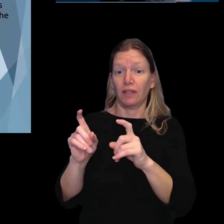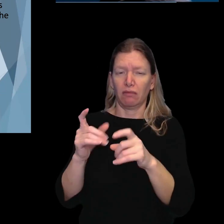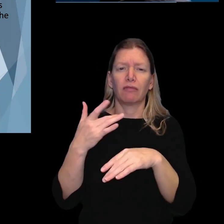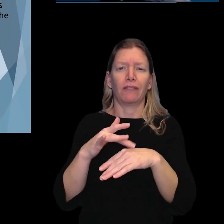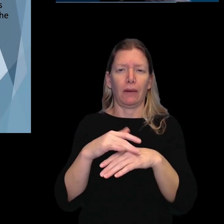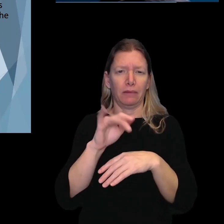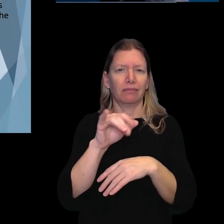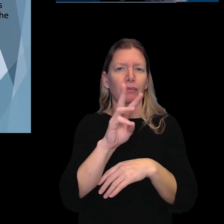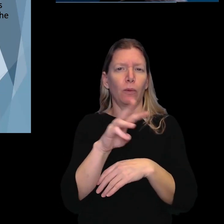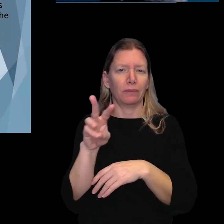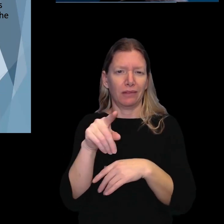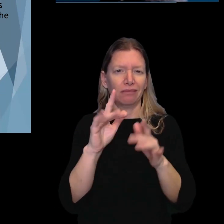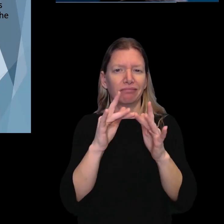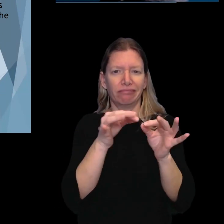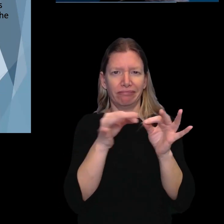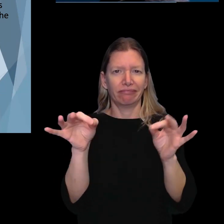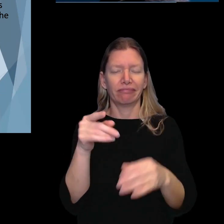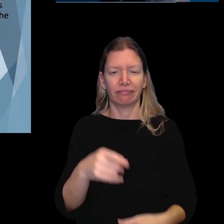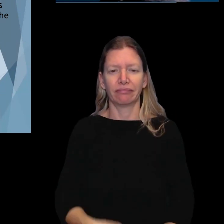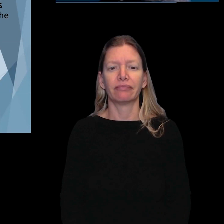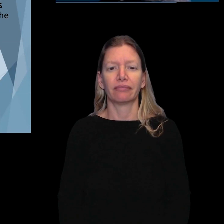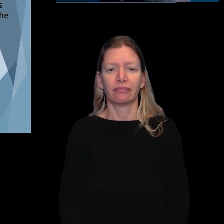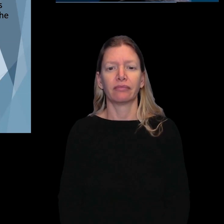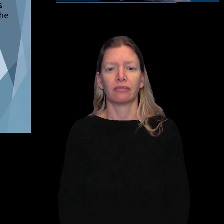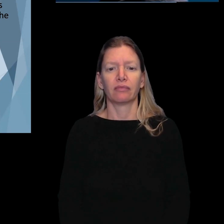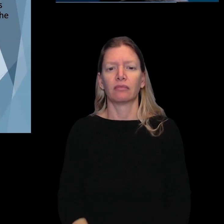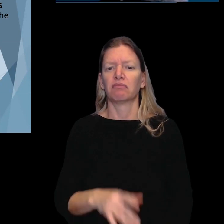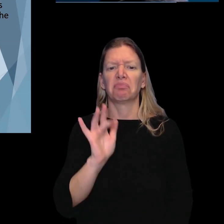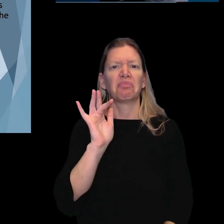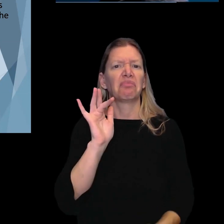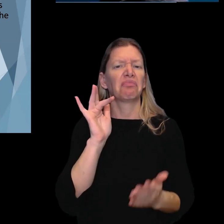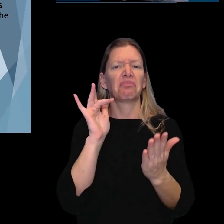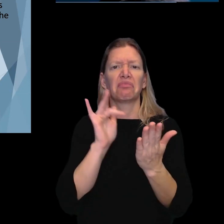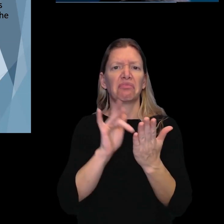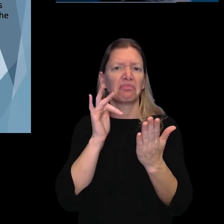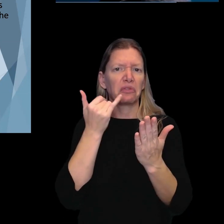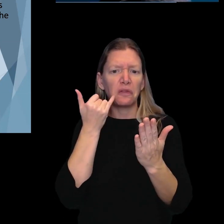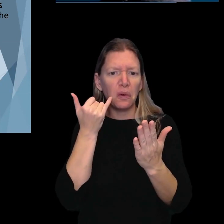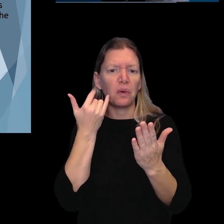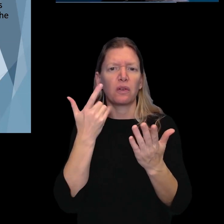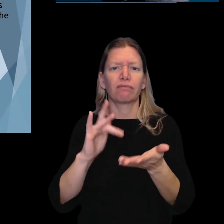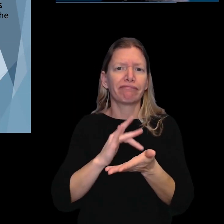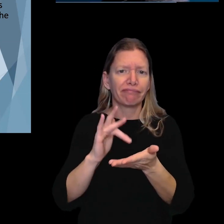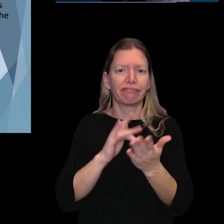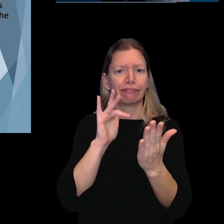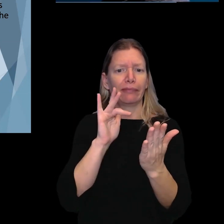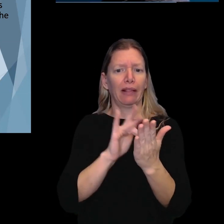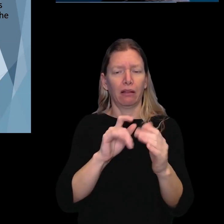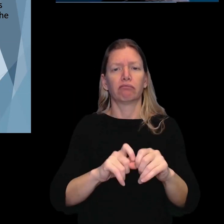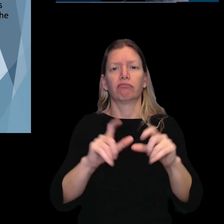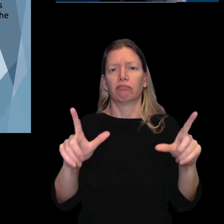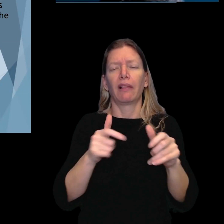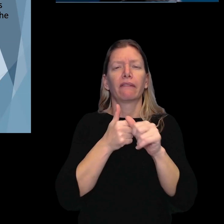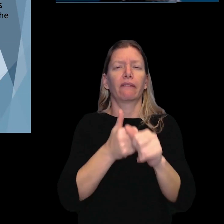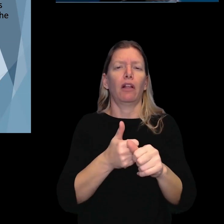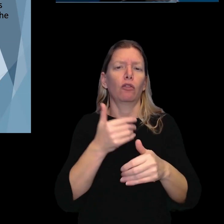the online survey, it's available at this URL. So you just want to click this link on a tablet or a